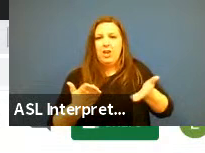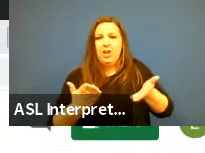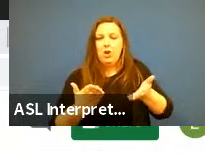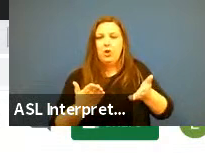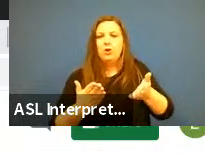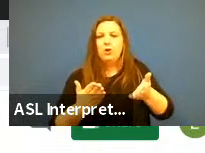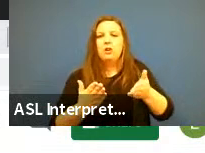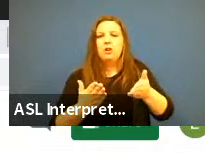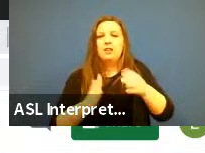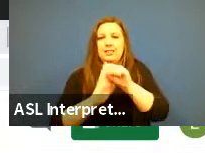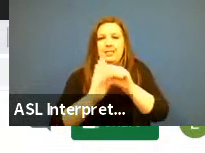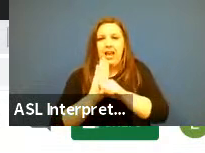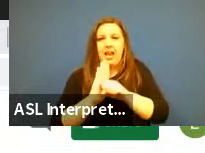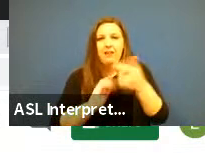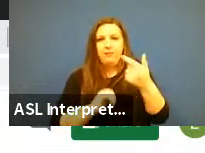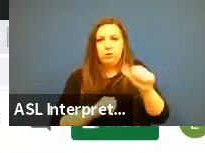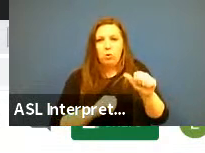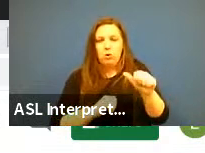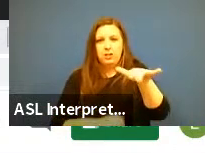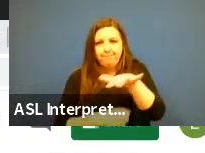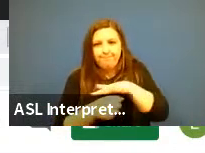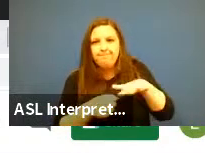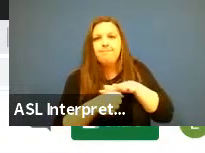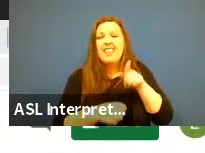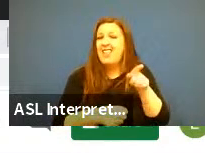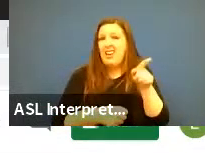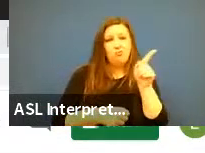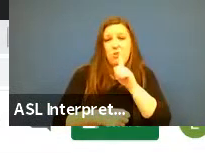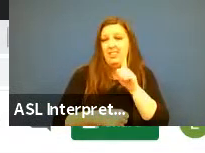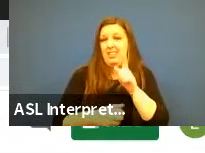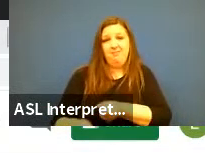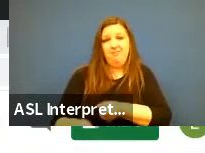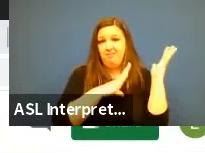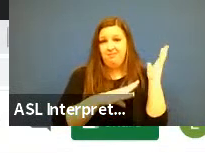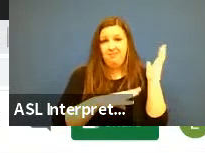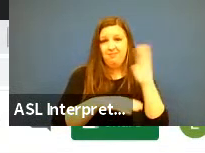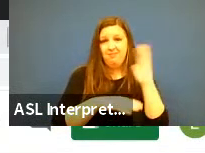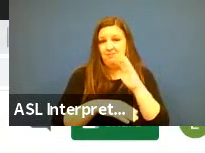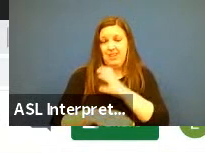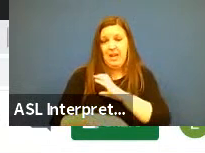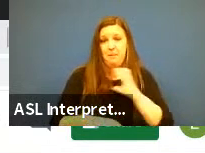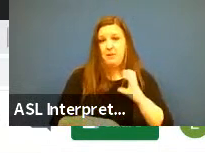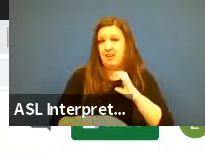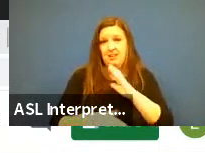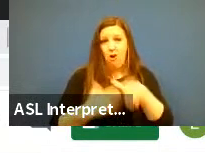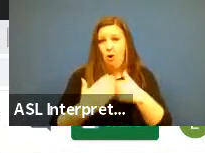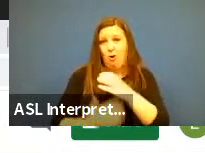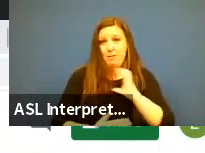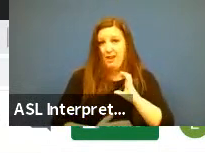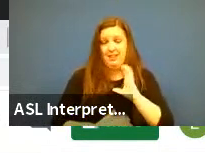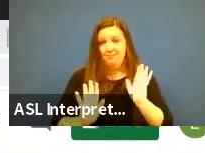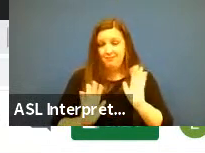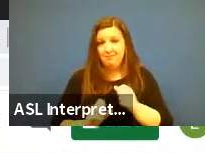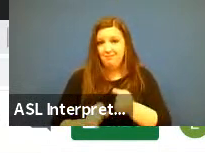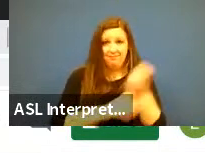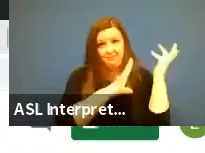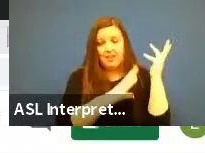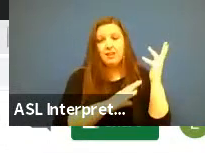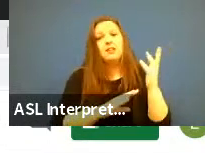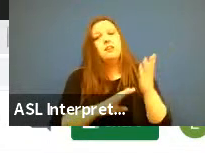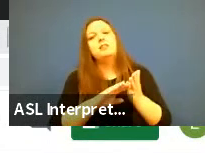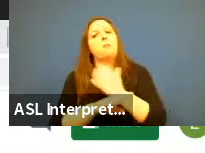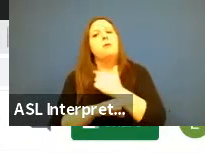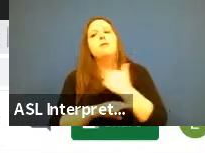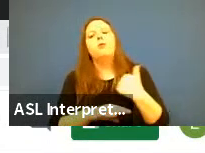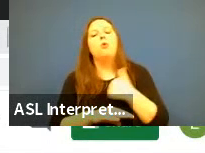actually doing away with committees, period, all committees. So before we jump out and do